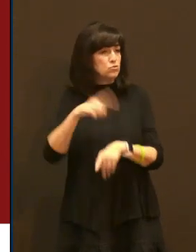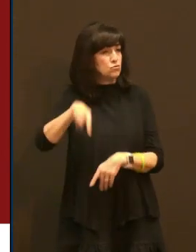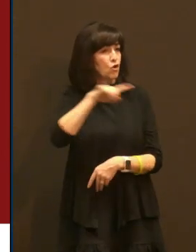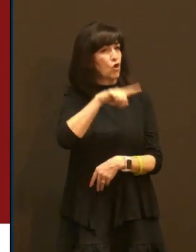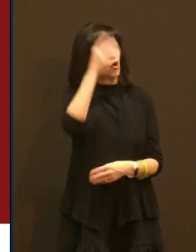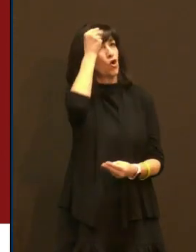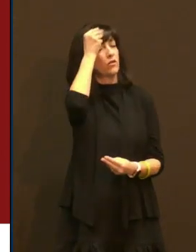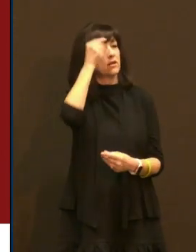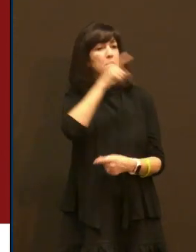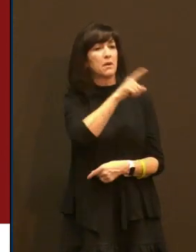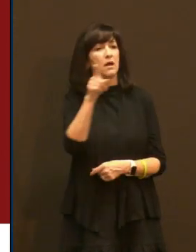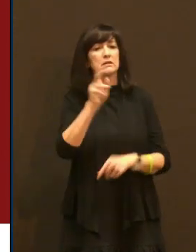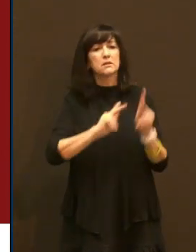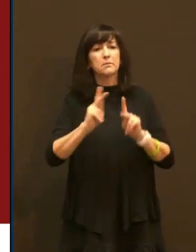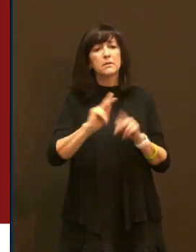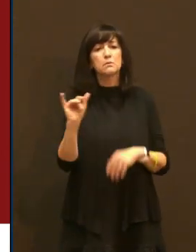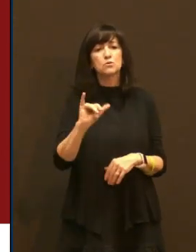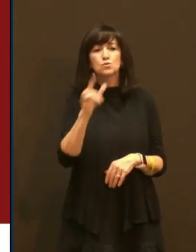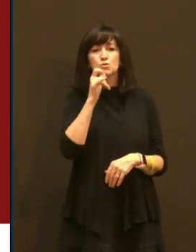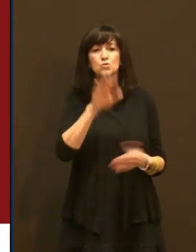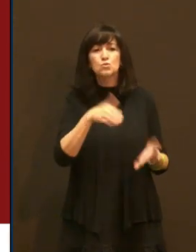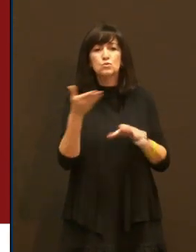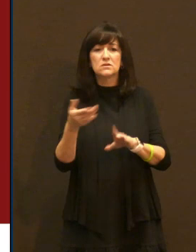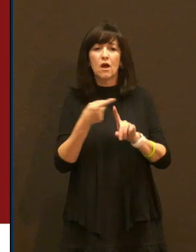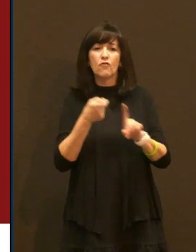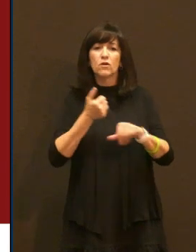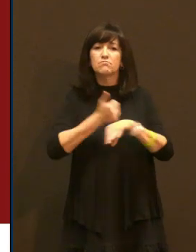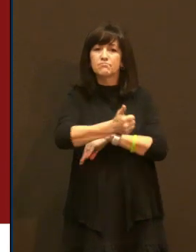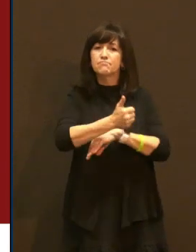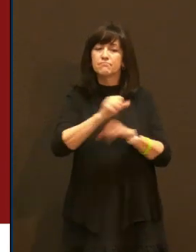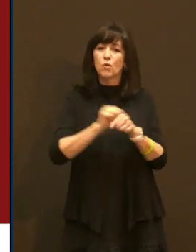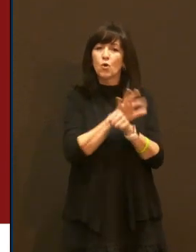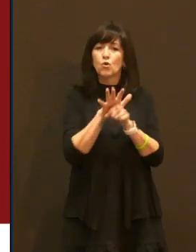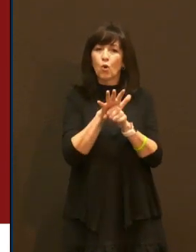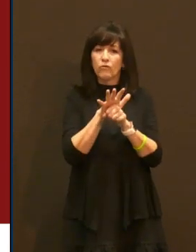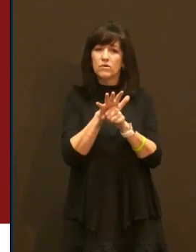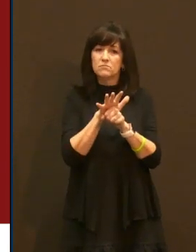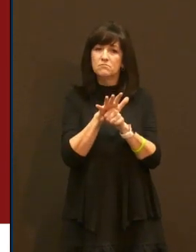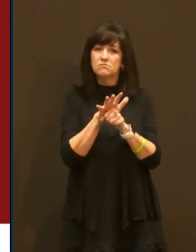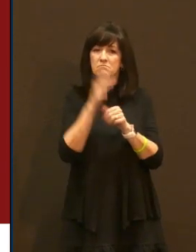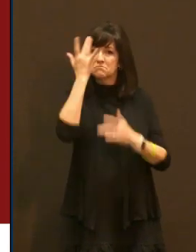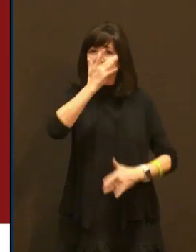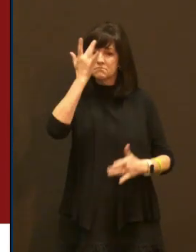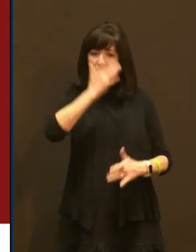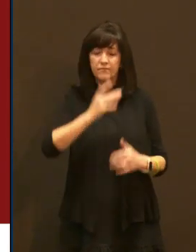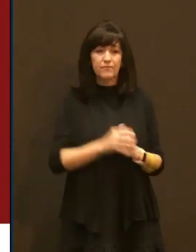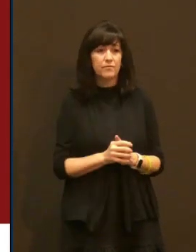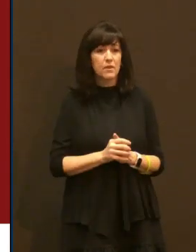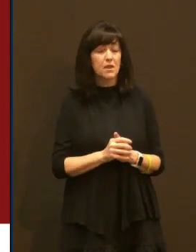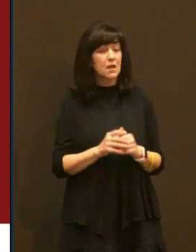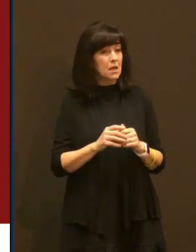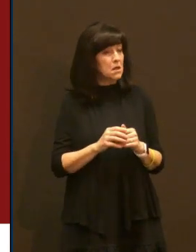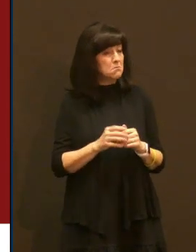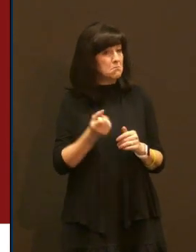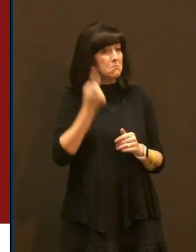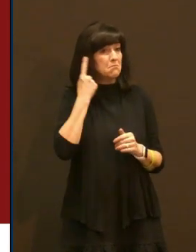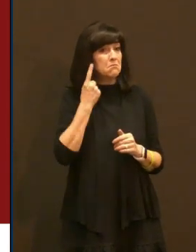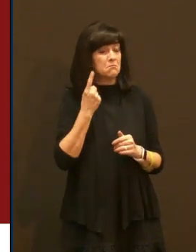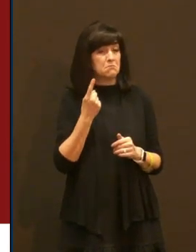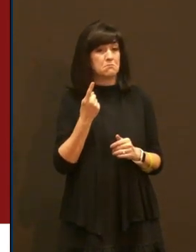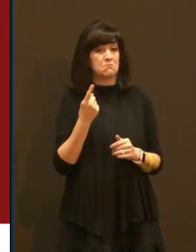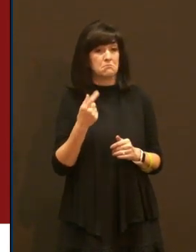it was a day to feel good about the progress that we've made in Delaware. I've been